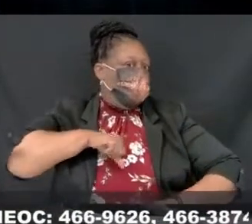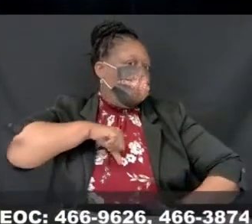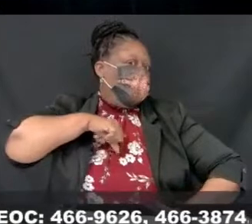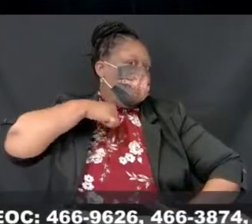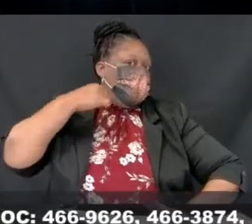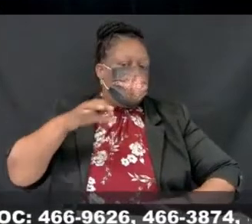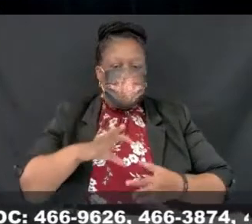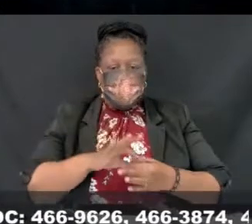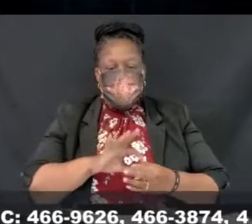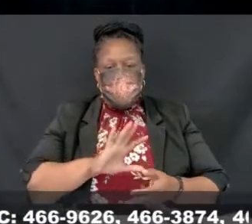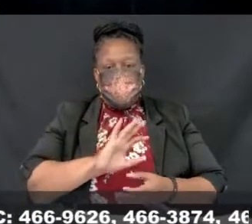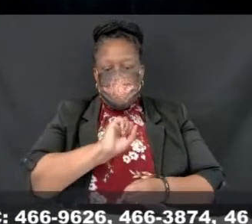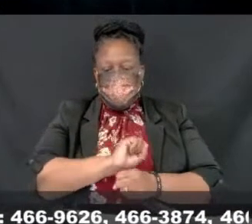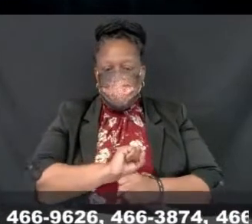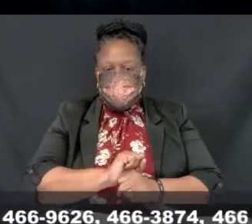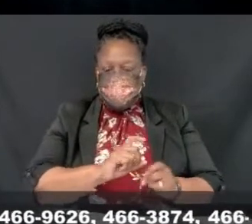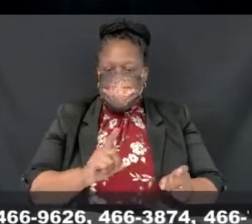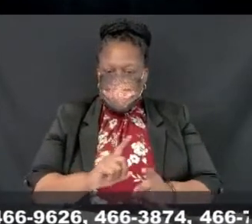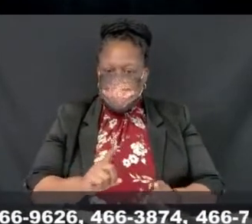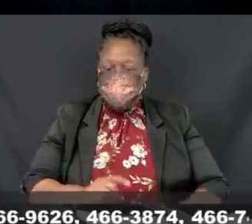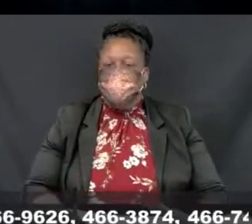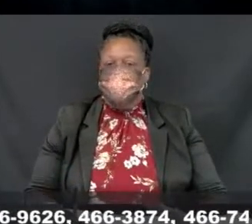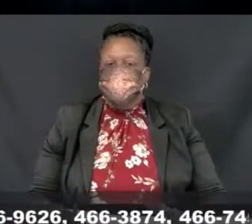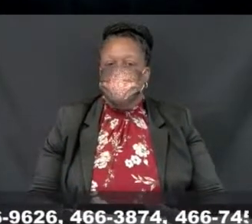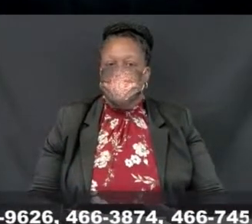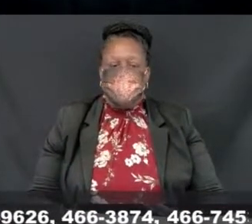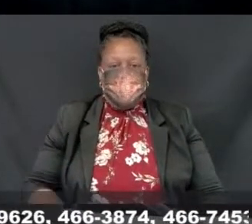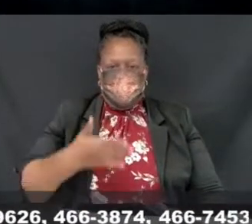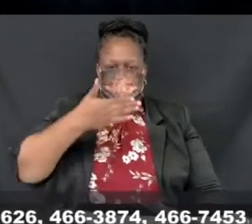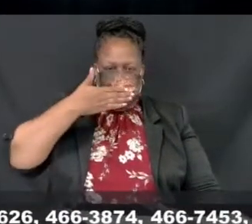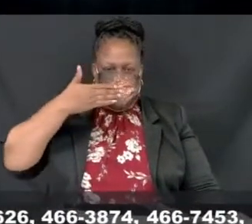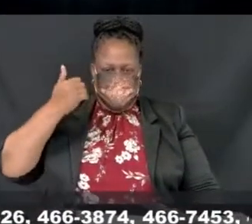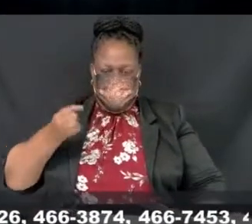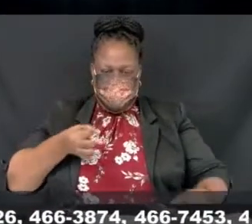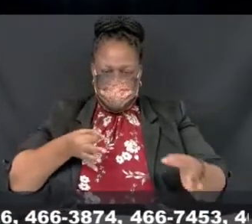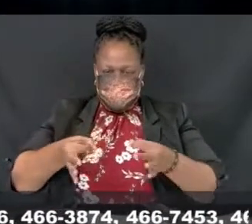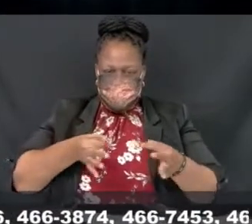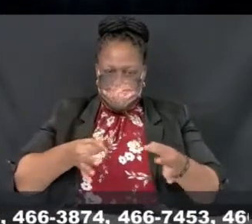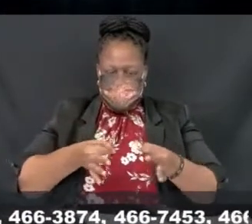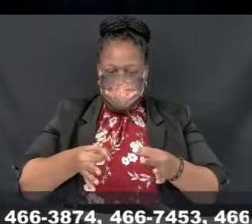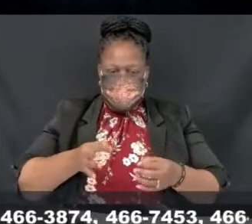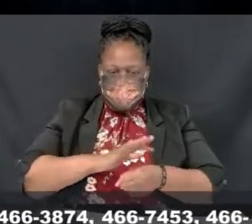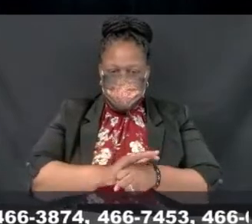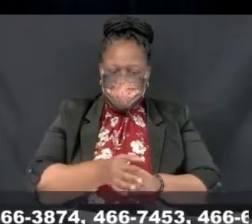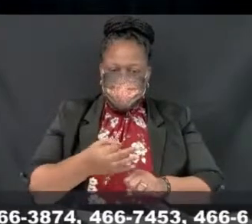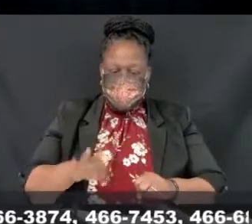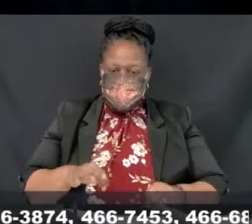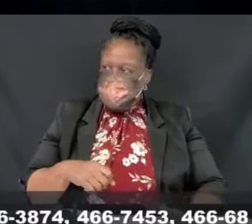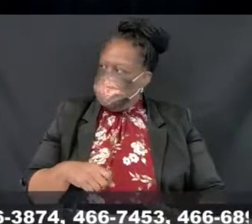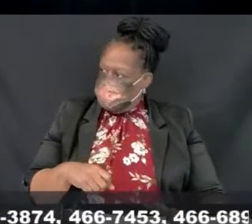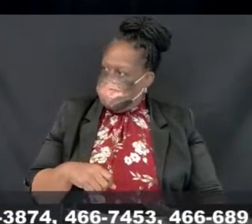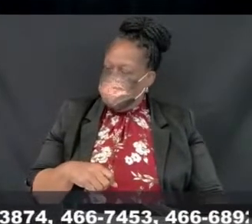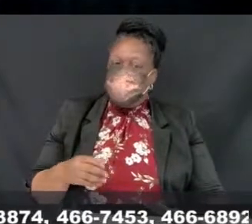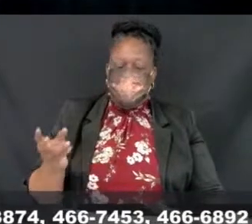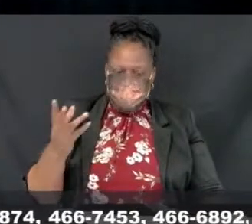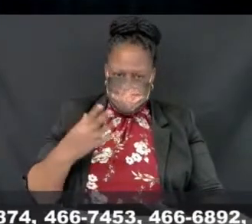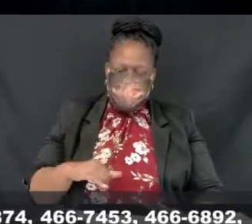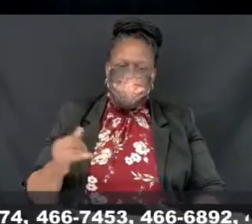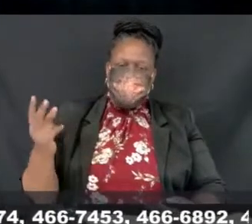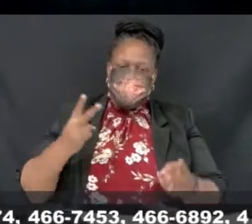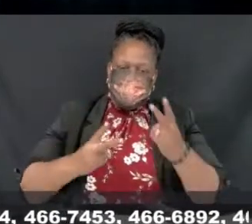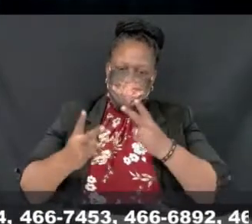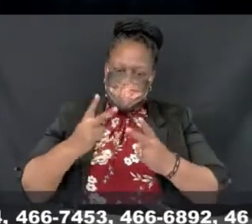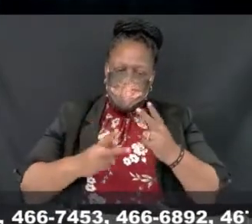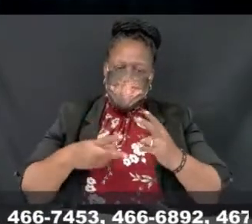countries, small island state that best managed the pandemic, they decided to come to St. Kitts and